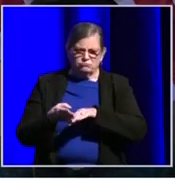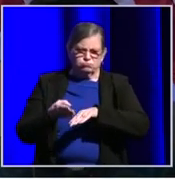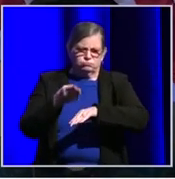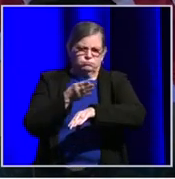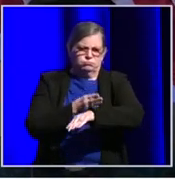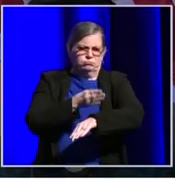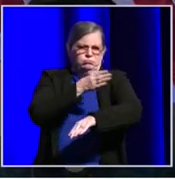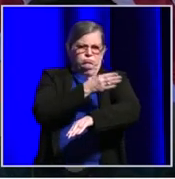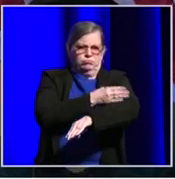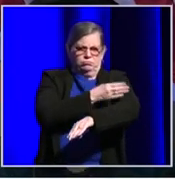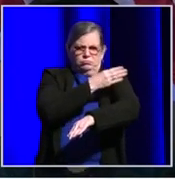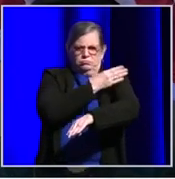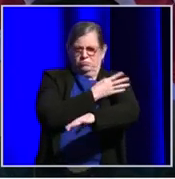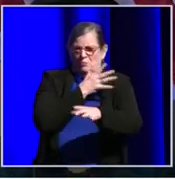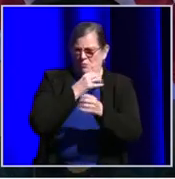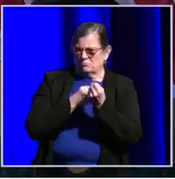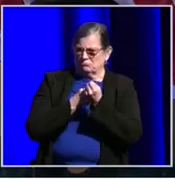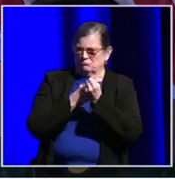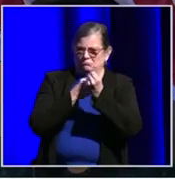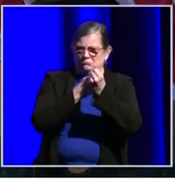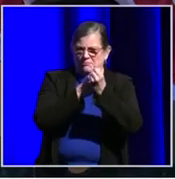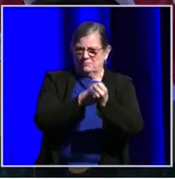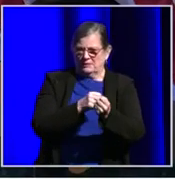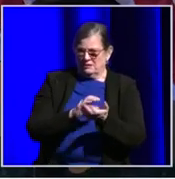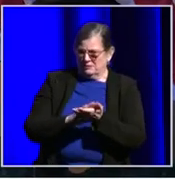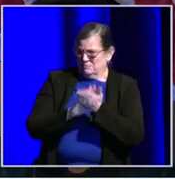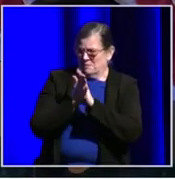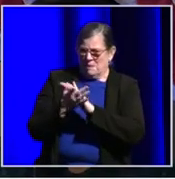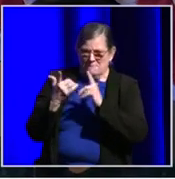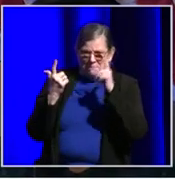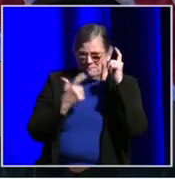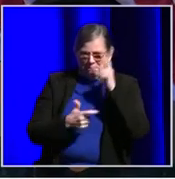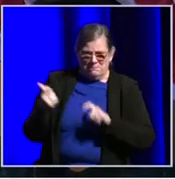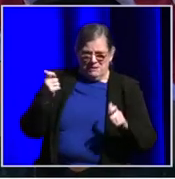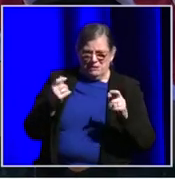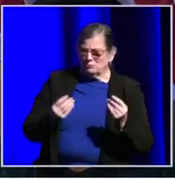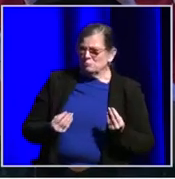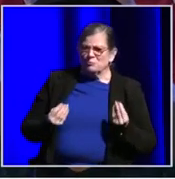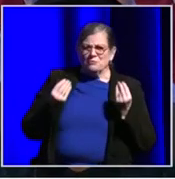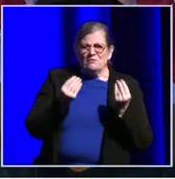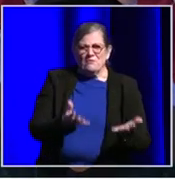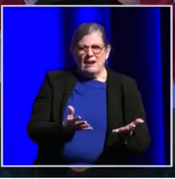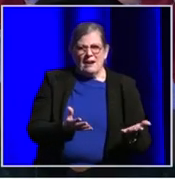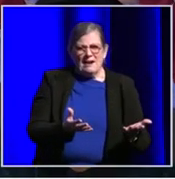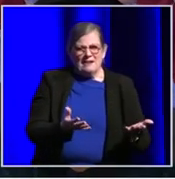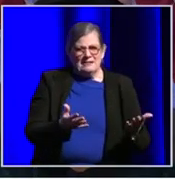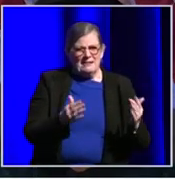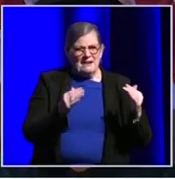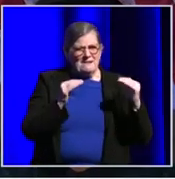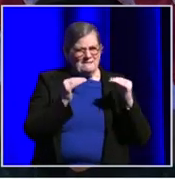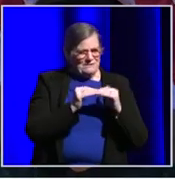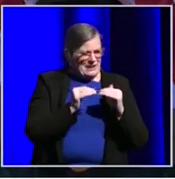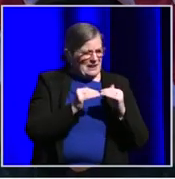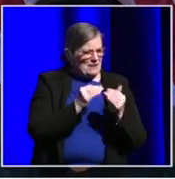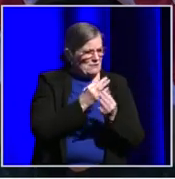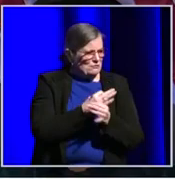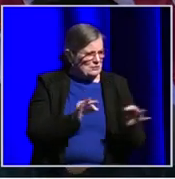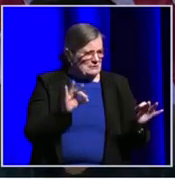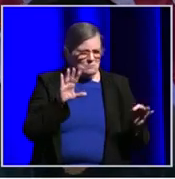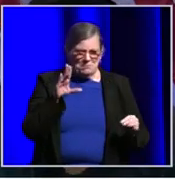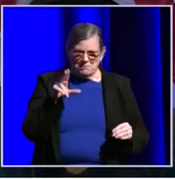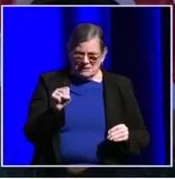the first large city in the United States to provide fare-free bus service. We are